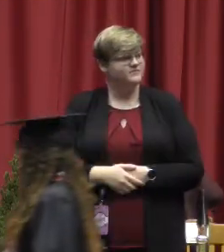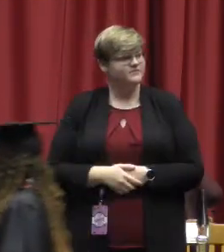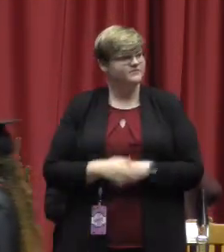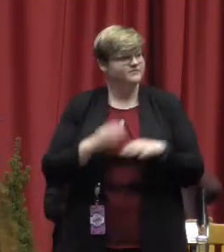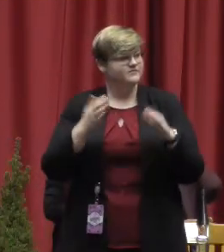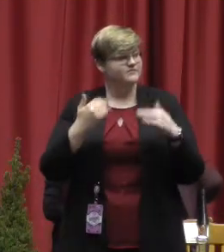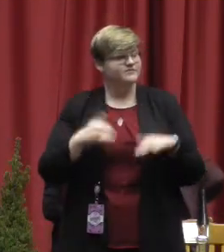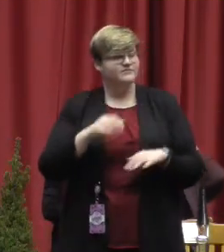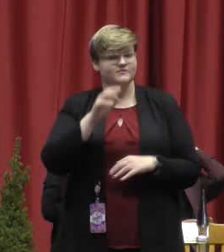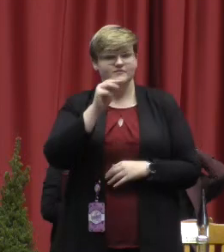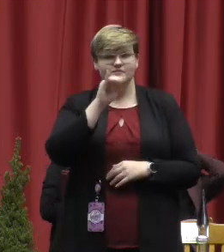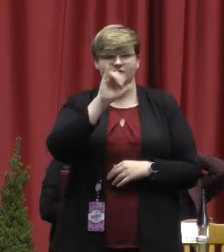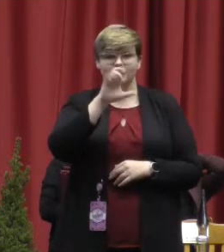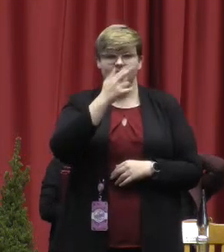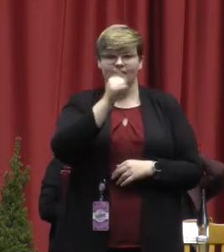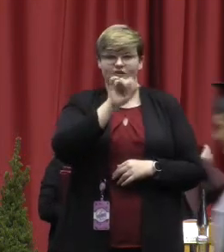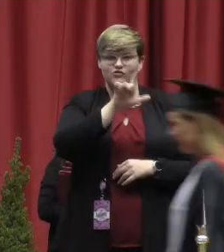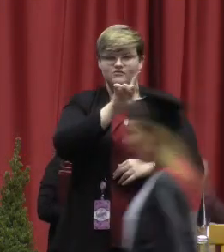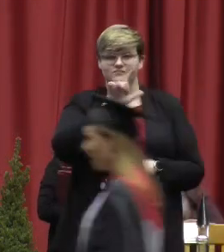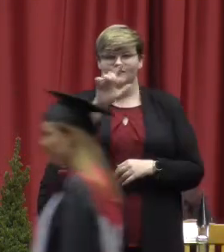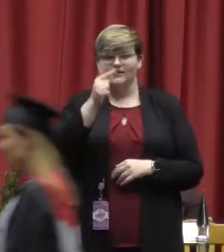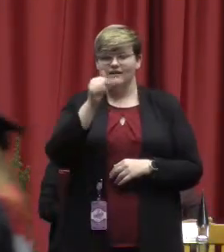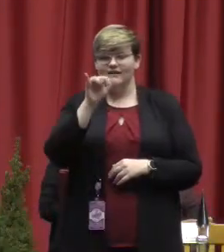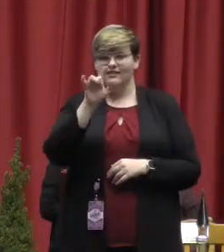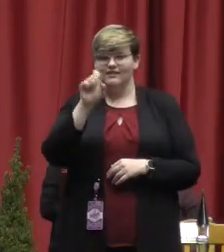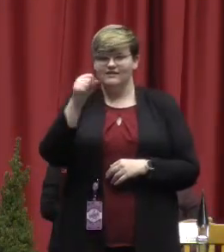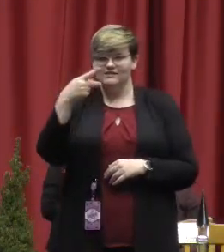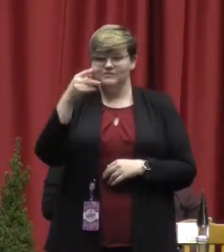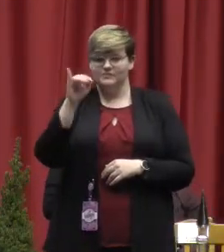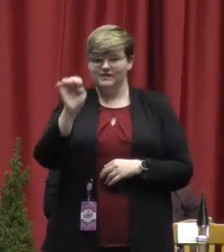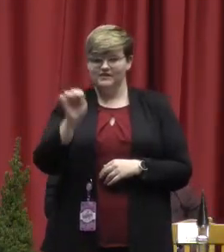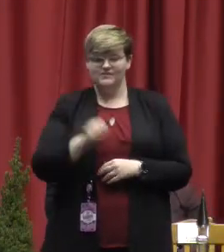Michael Gillespie.